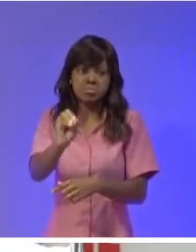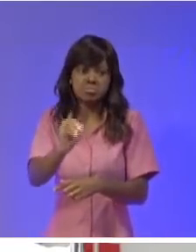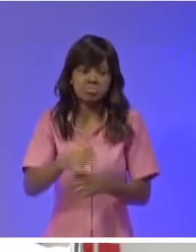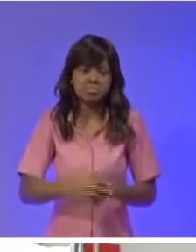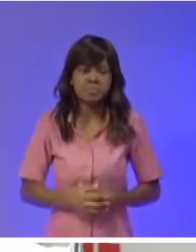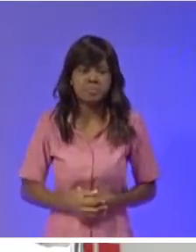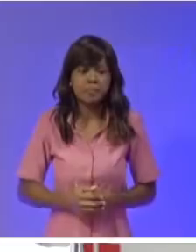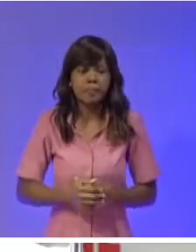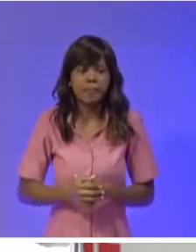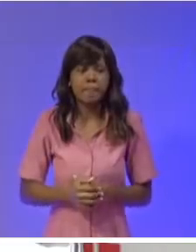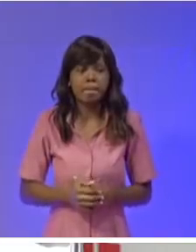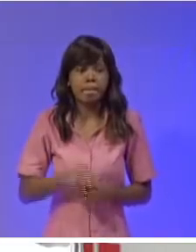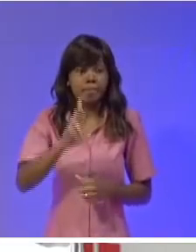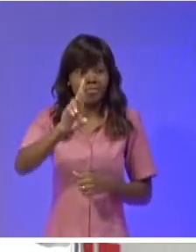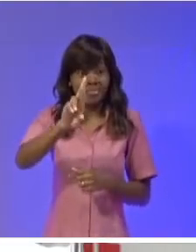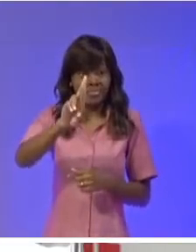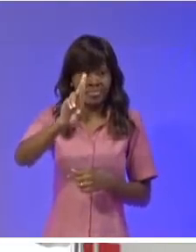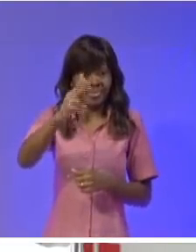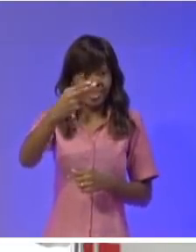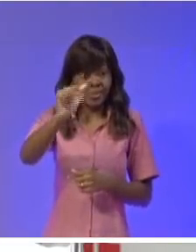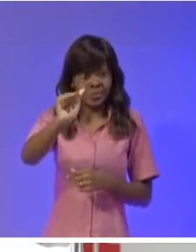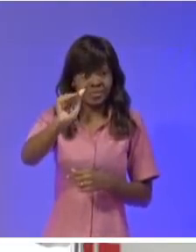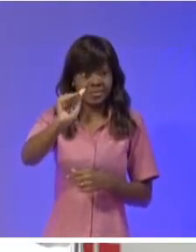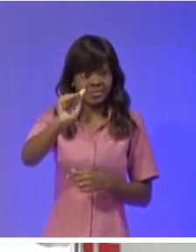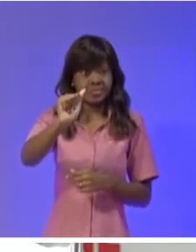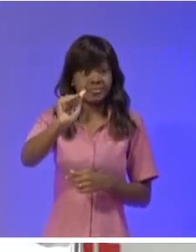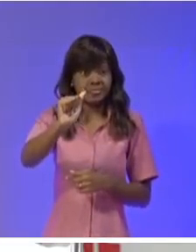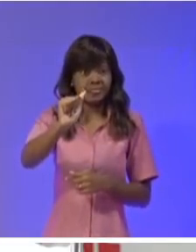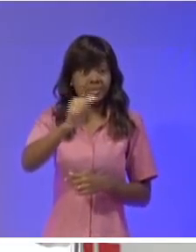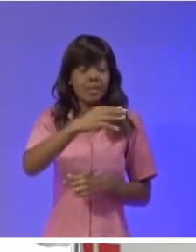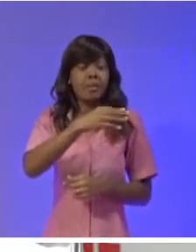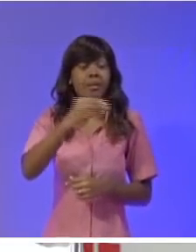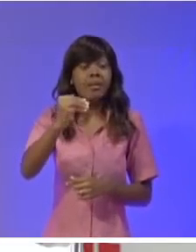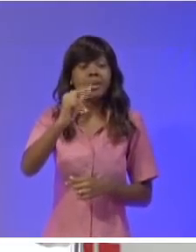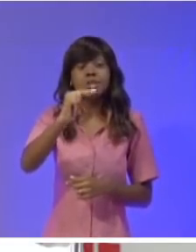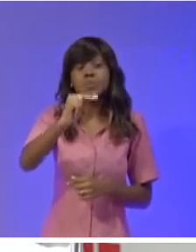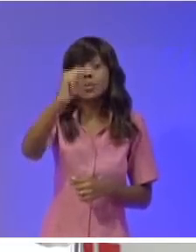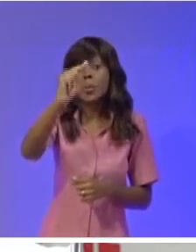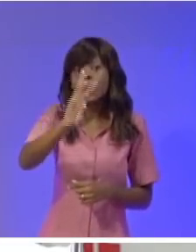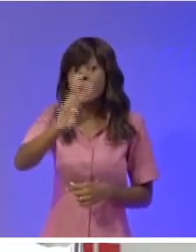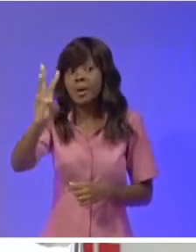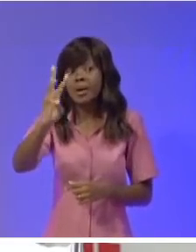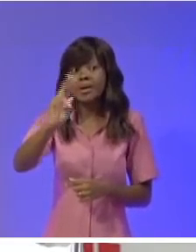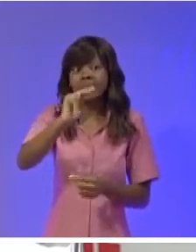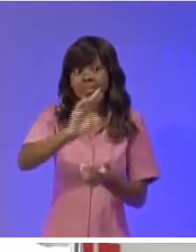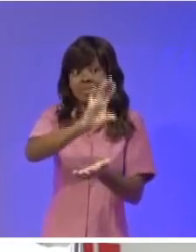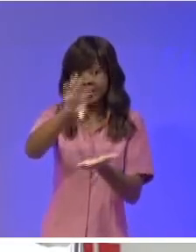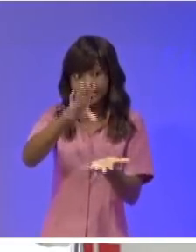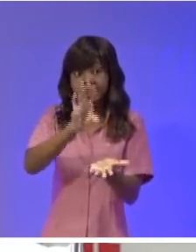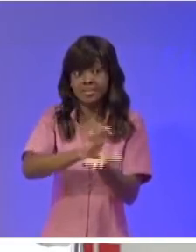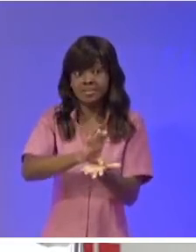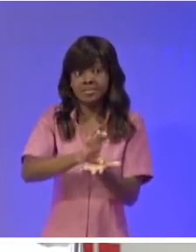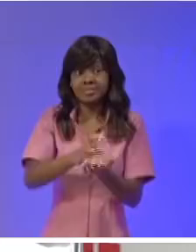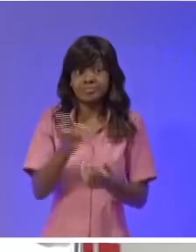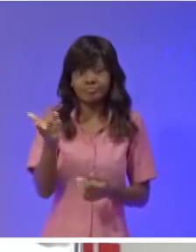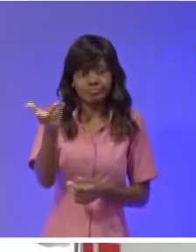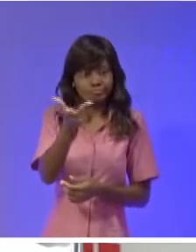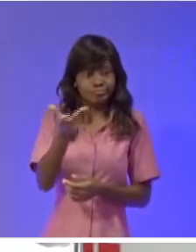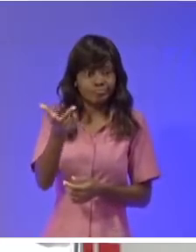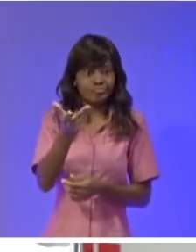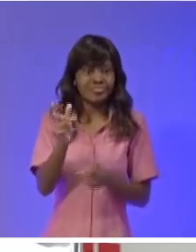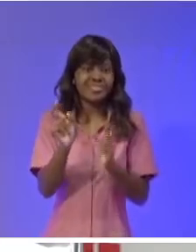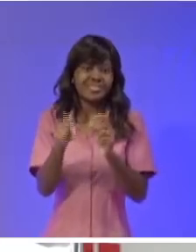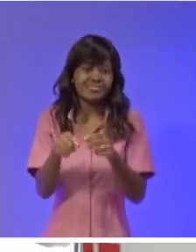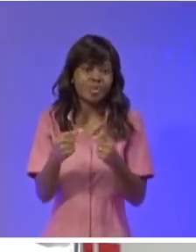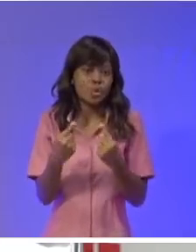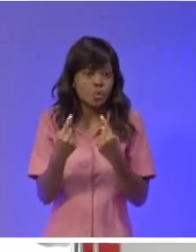NCRHA, which has since picked up, and Northwest RHA. We are literally going door to door, person to